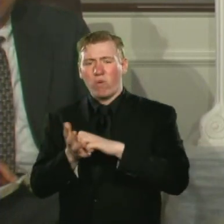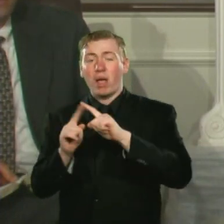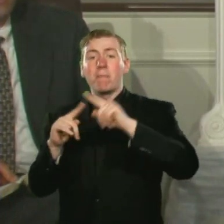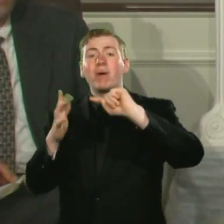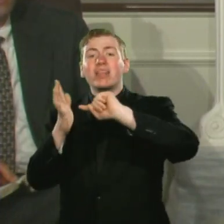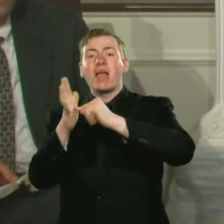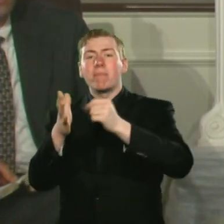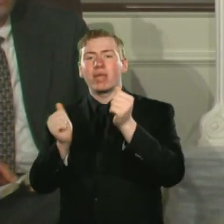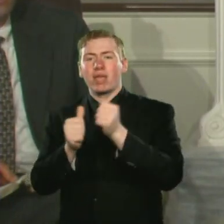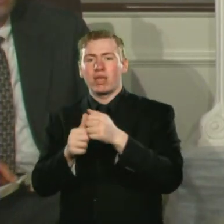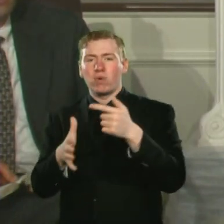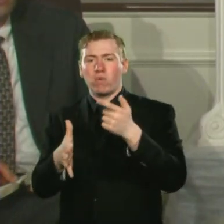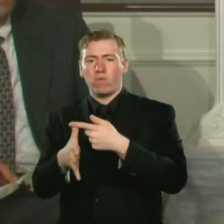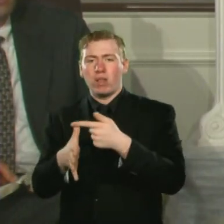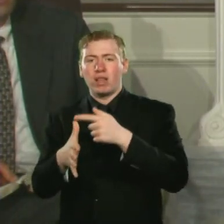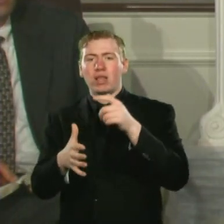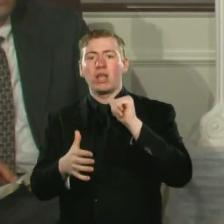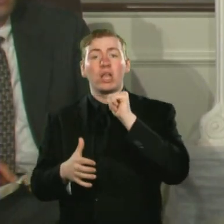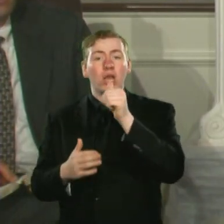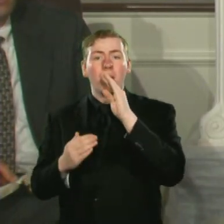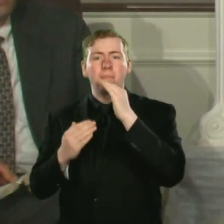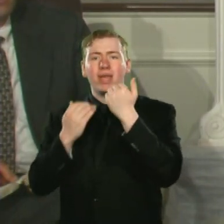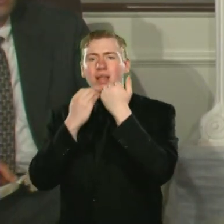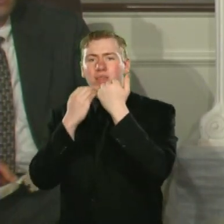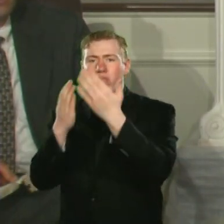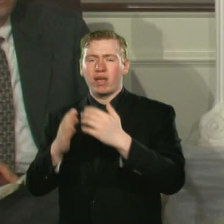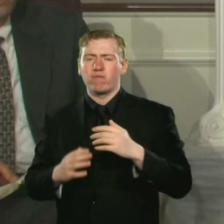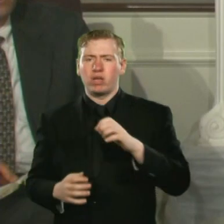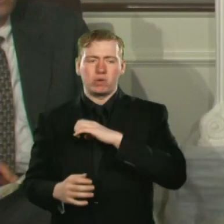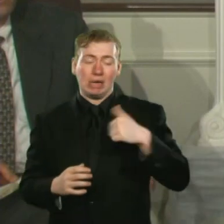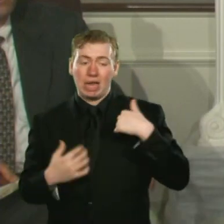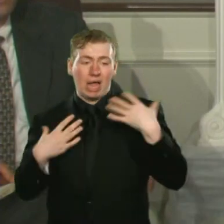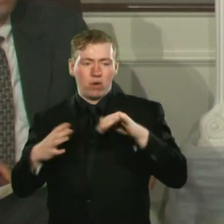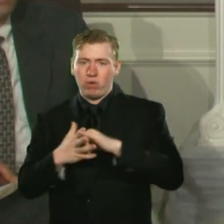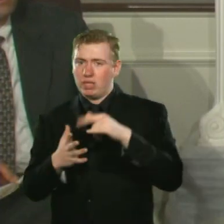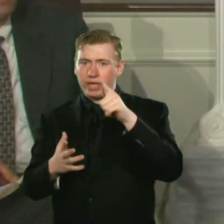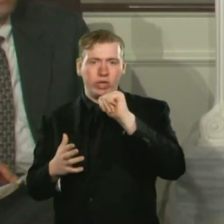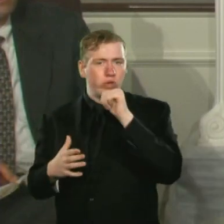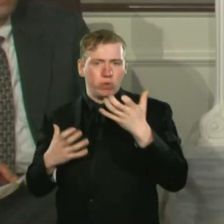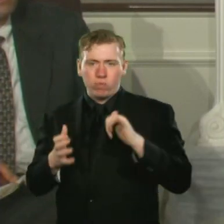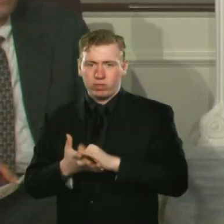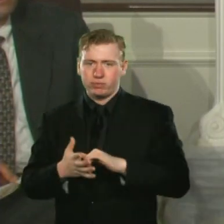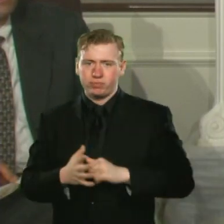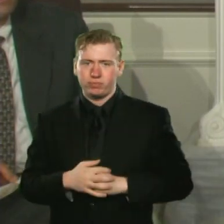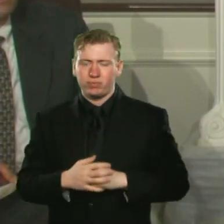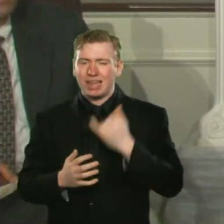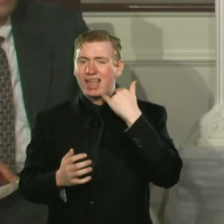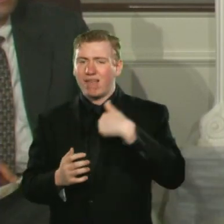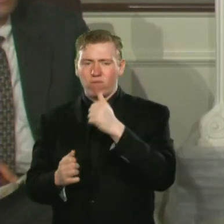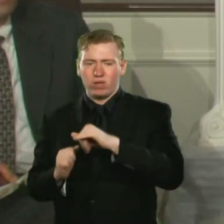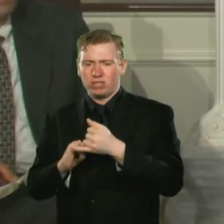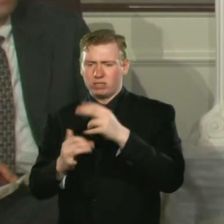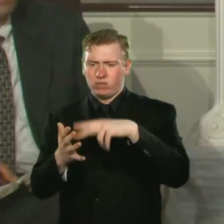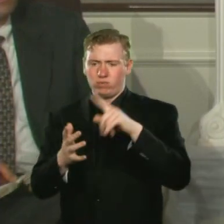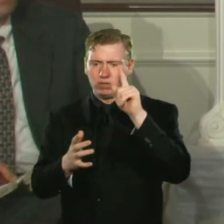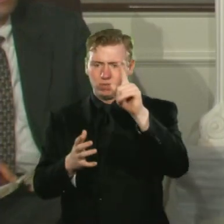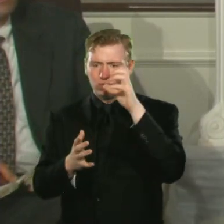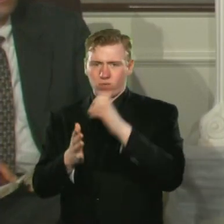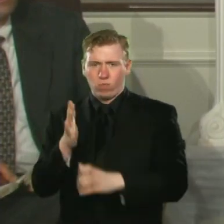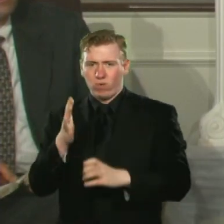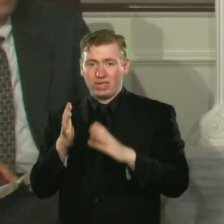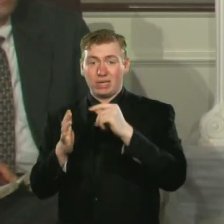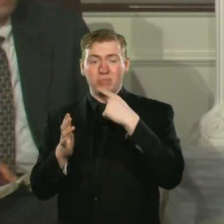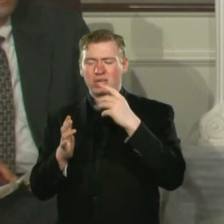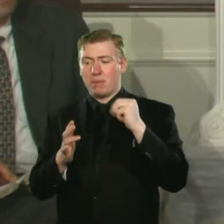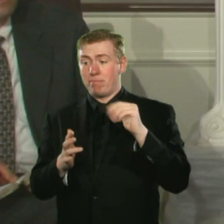with an attitude of ungratefulness. Christian, I don't want that, and you don't want that. If we can just read one chapter of the Bible, we can